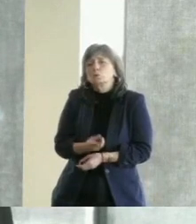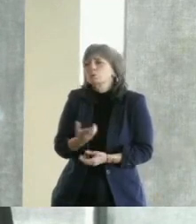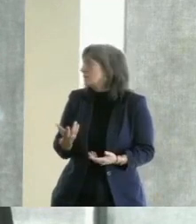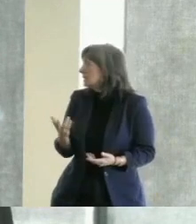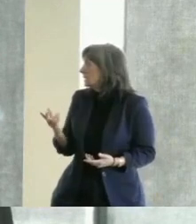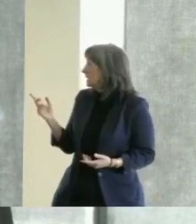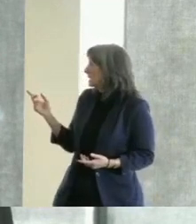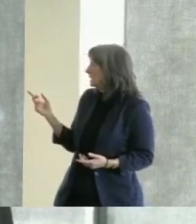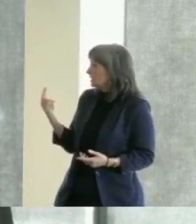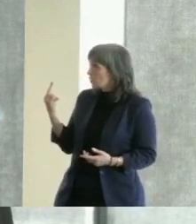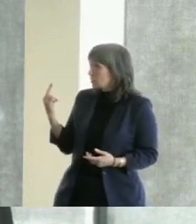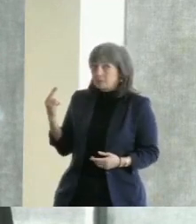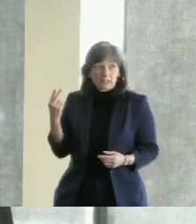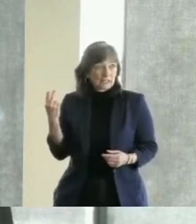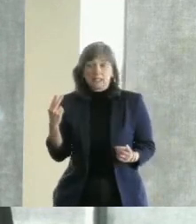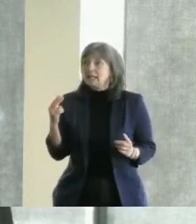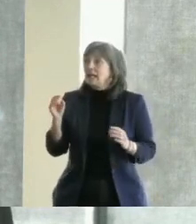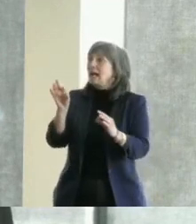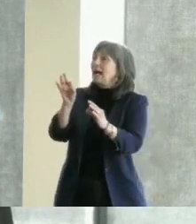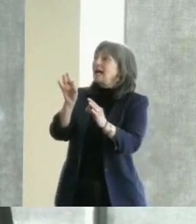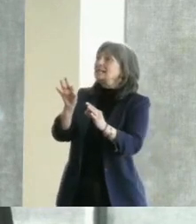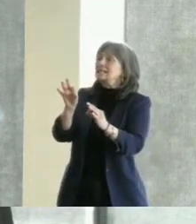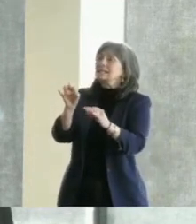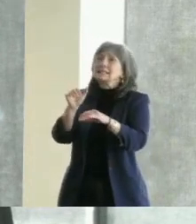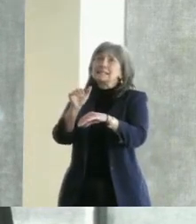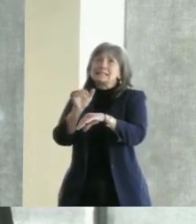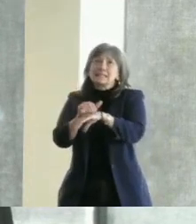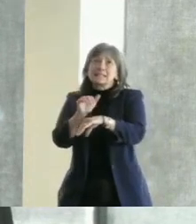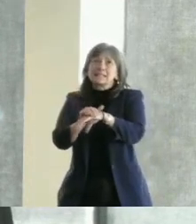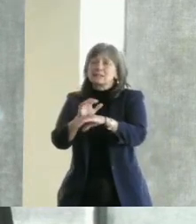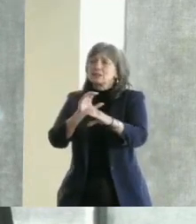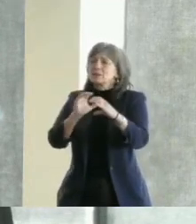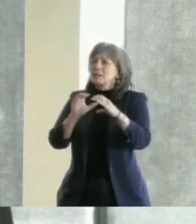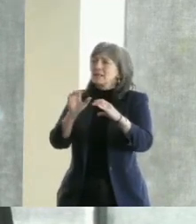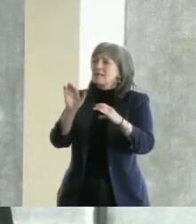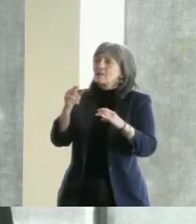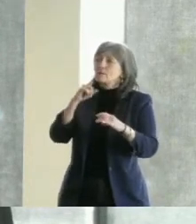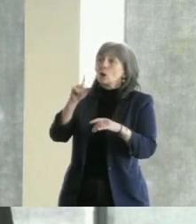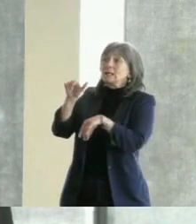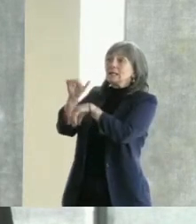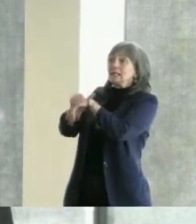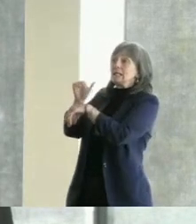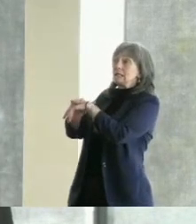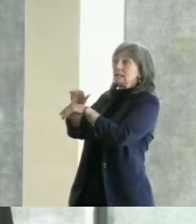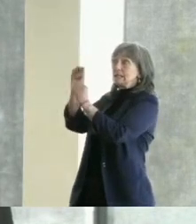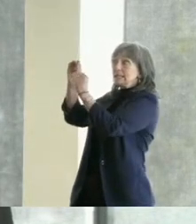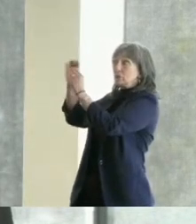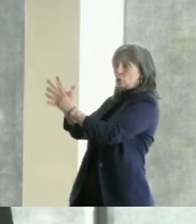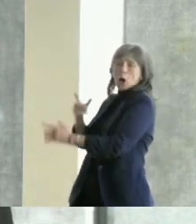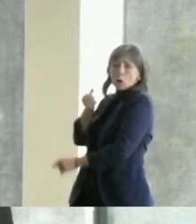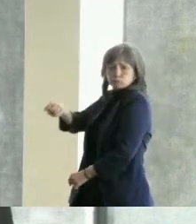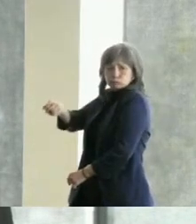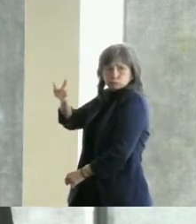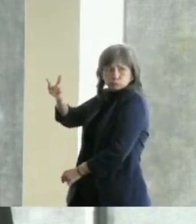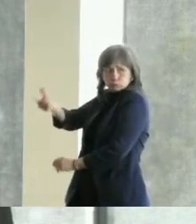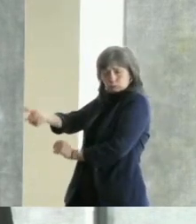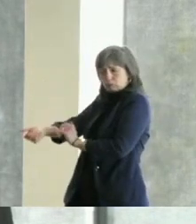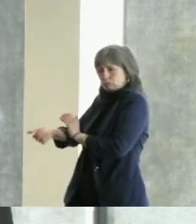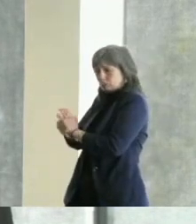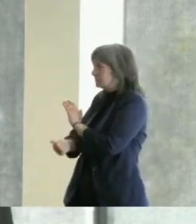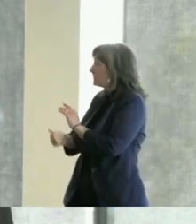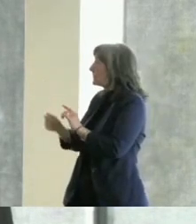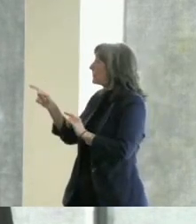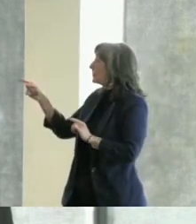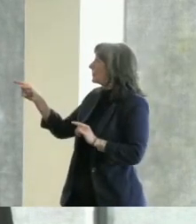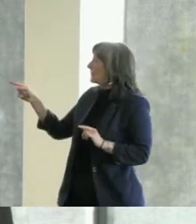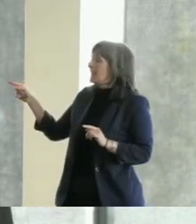Are you looking at me, Mandy? Excellent English communication, or unless it's for English professor, I understand. Right. I have a